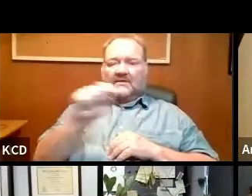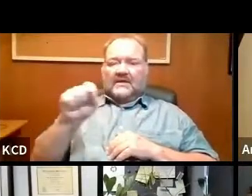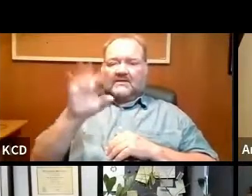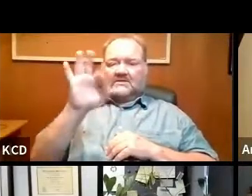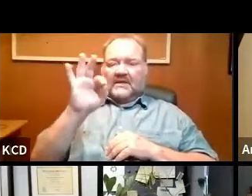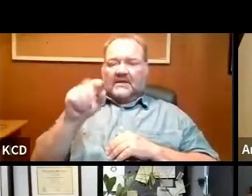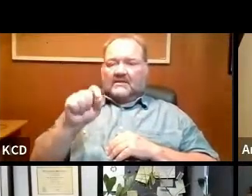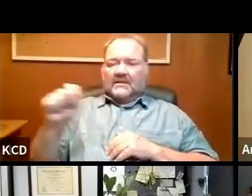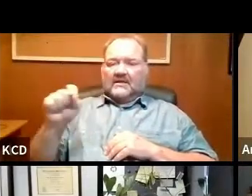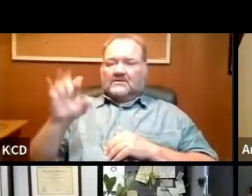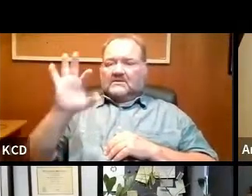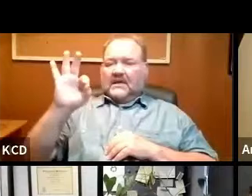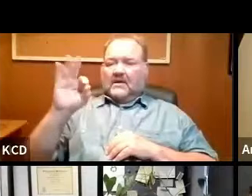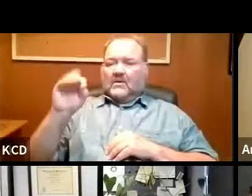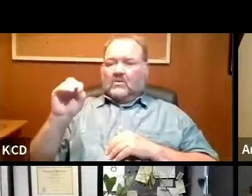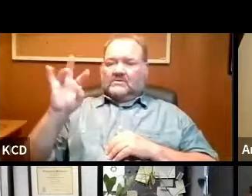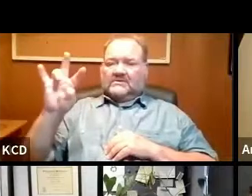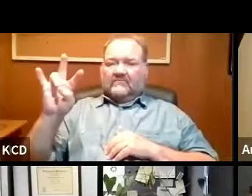R20-9-907.